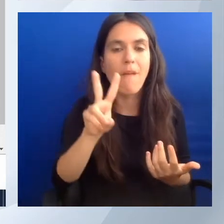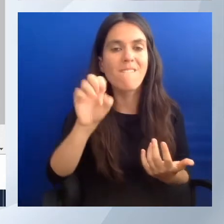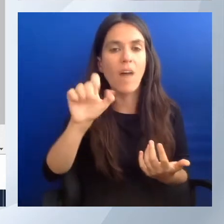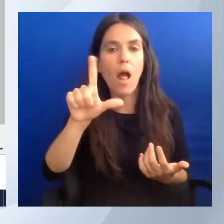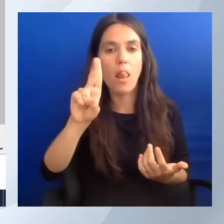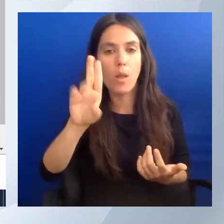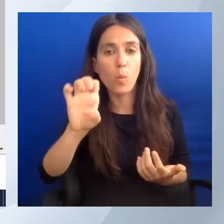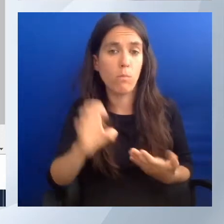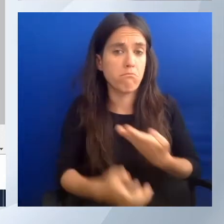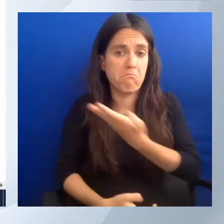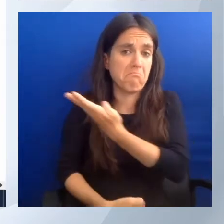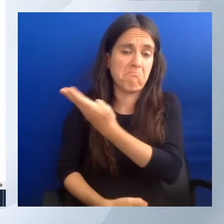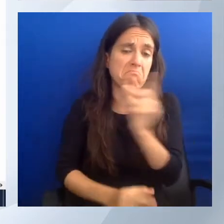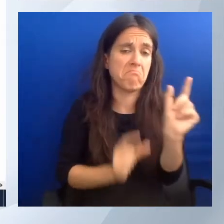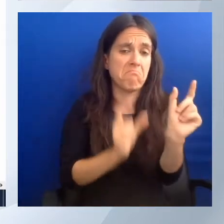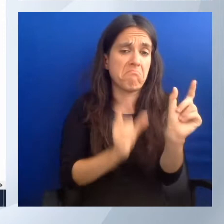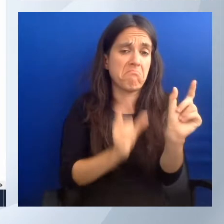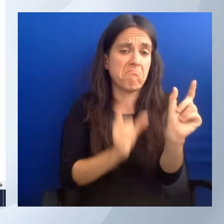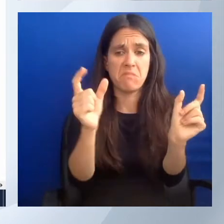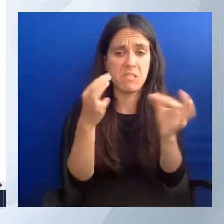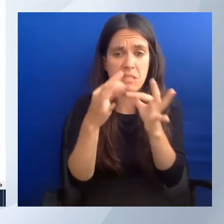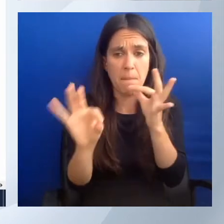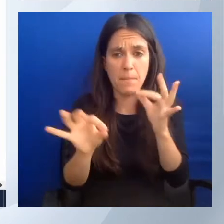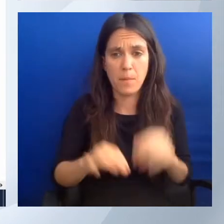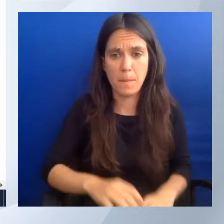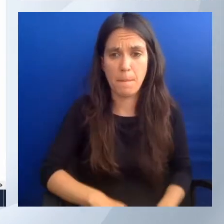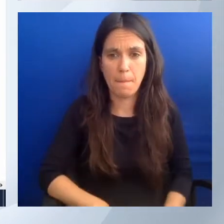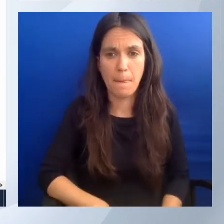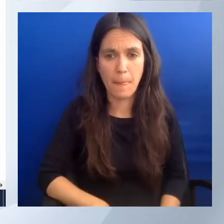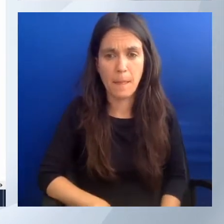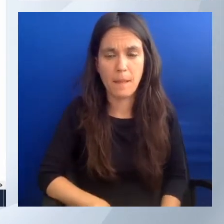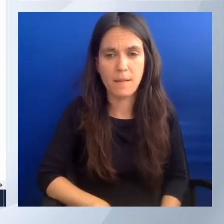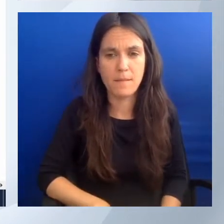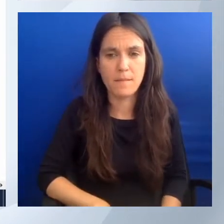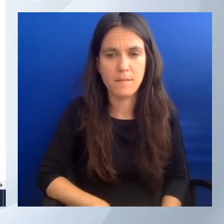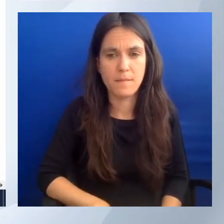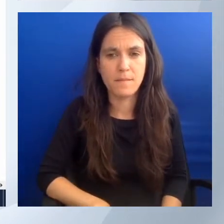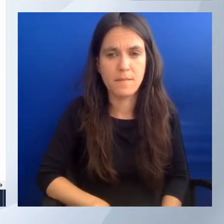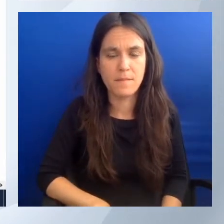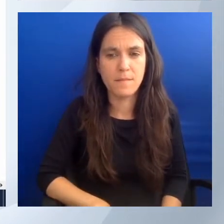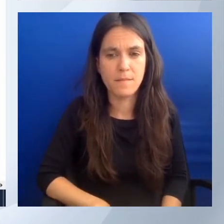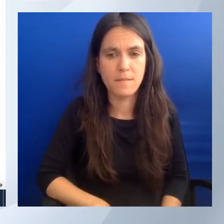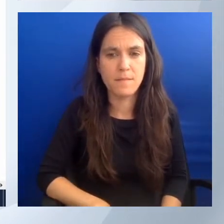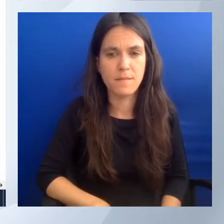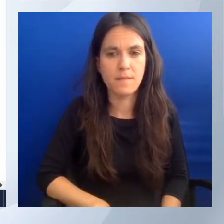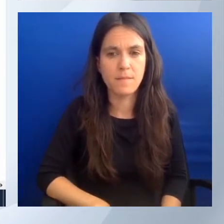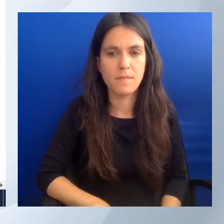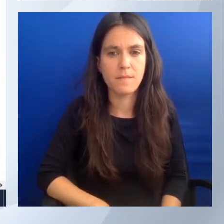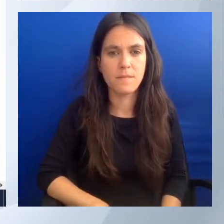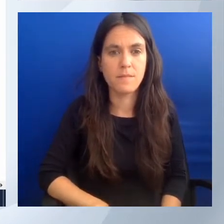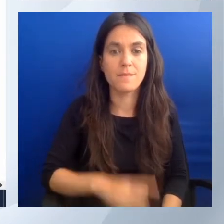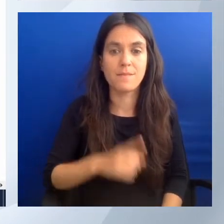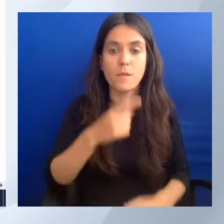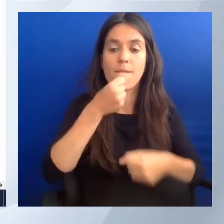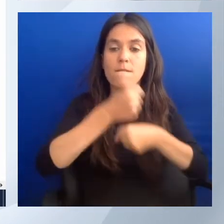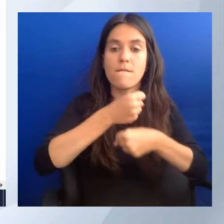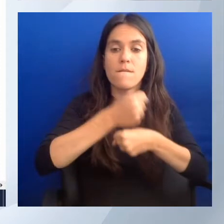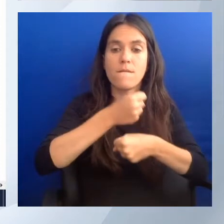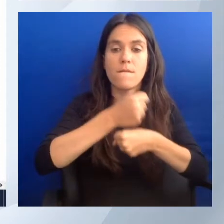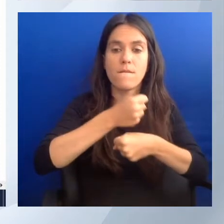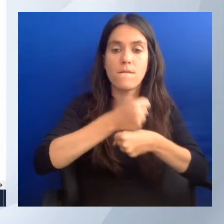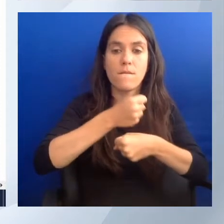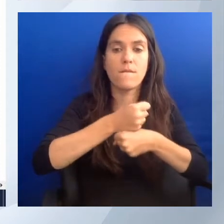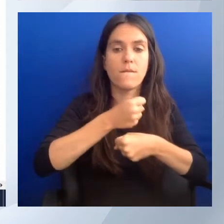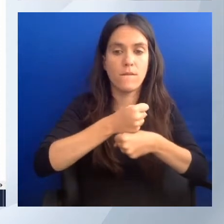good. Now, what you can also do is you can add functions, and functions are added through code. So I don't